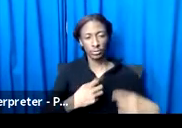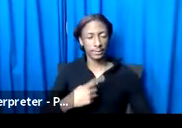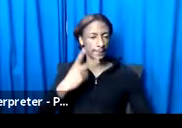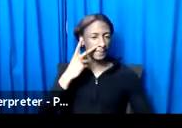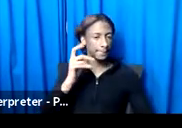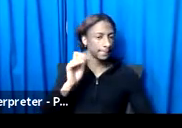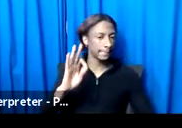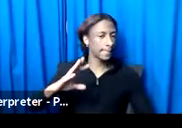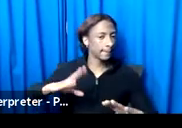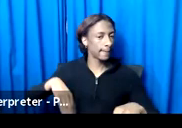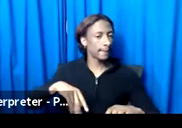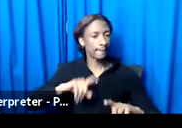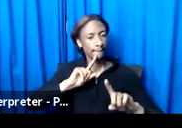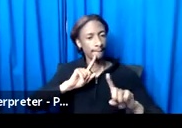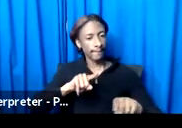been answered yet.